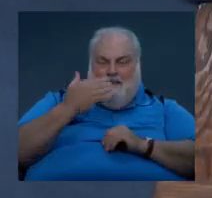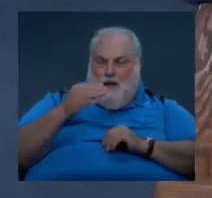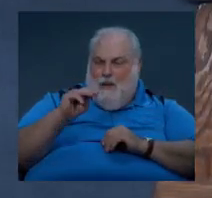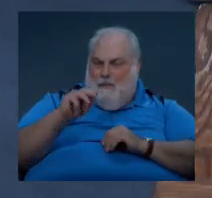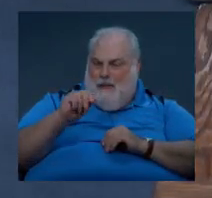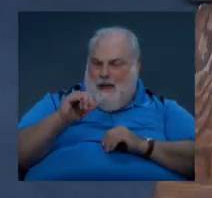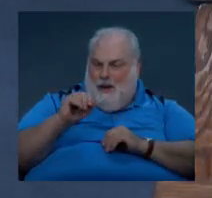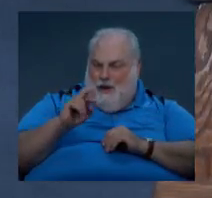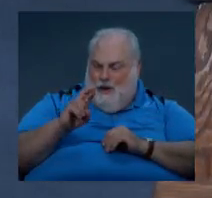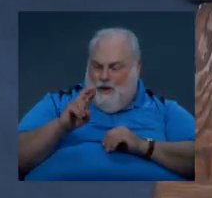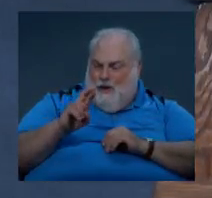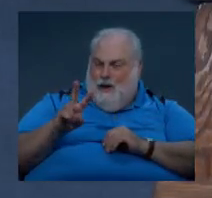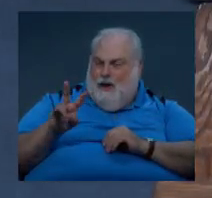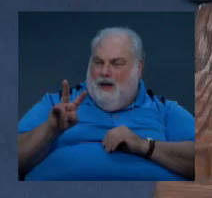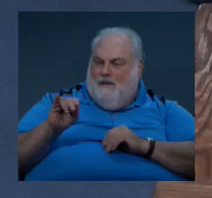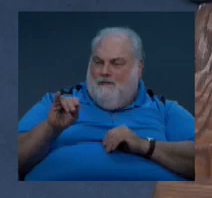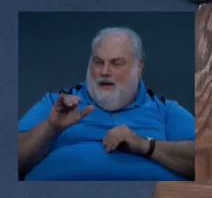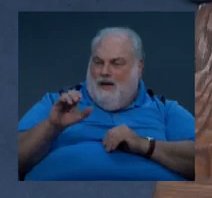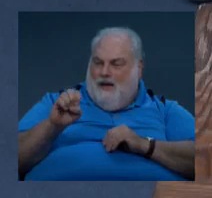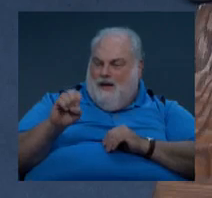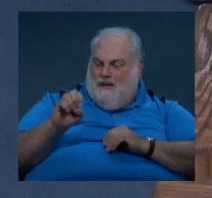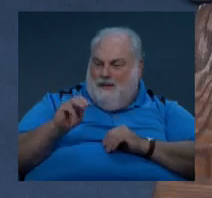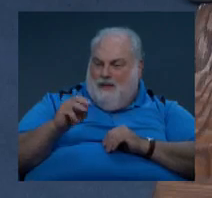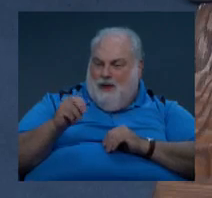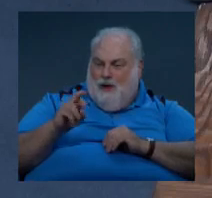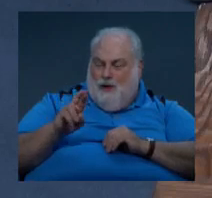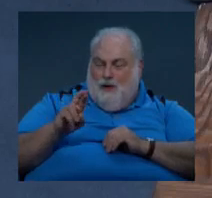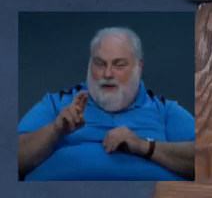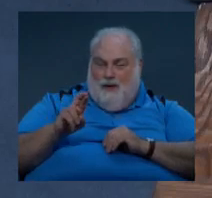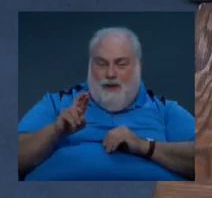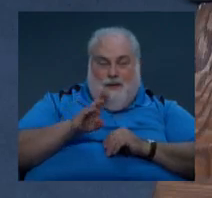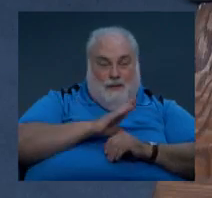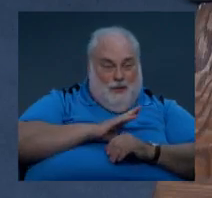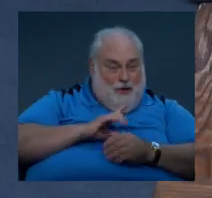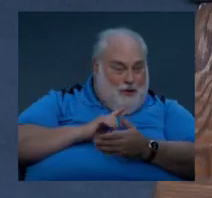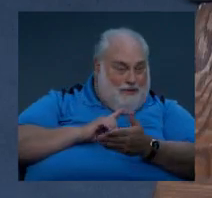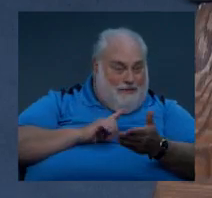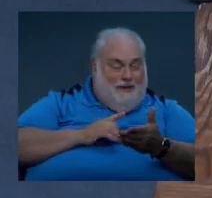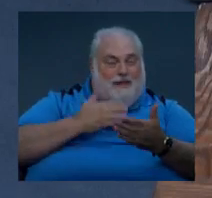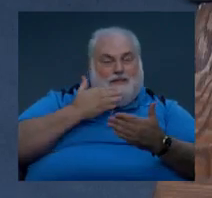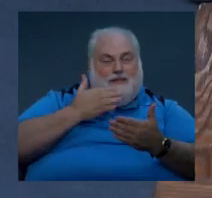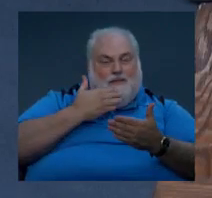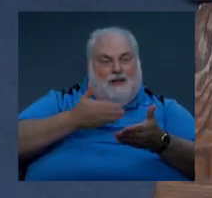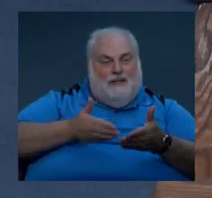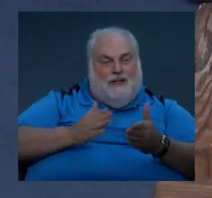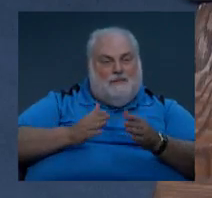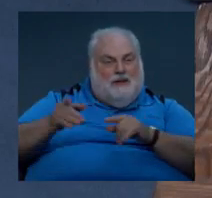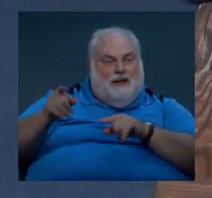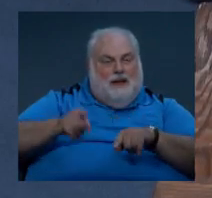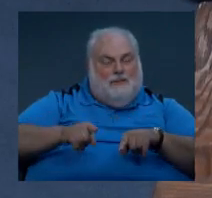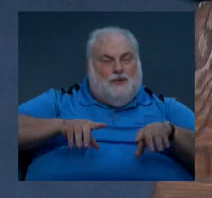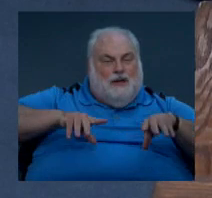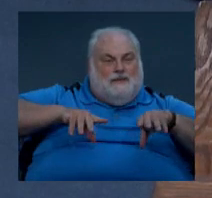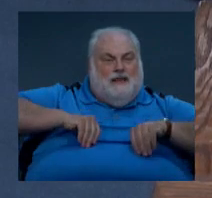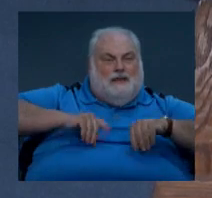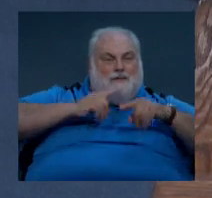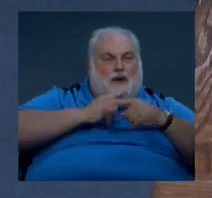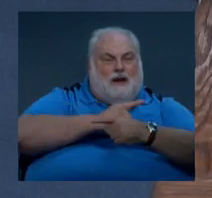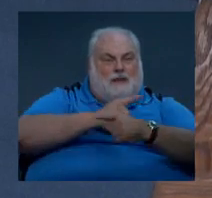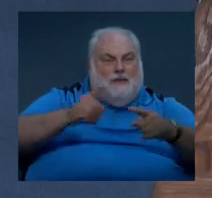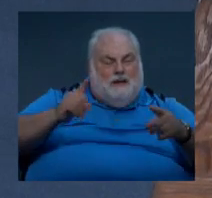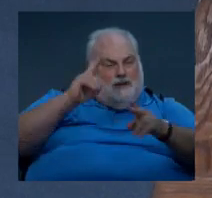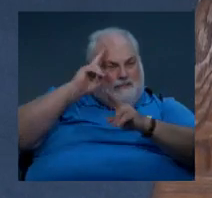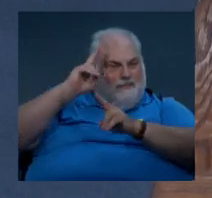and Vice Mayor and the Board of Directors. I do want to first thank you for allowing me to come and to accept the proclamation